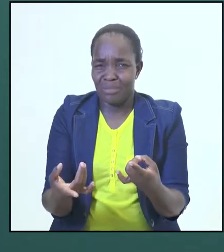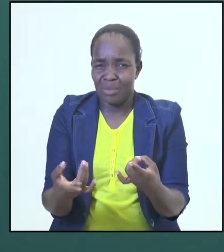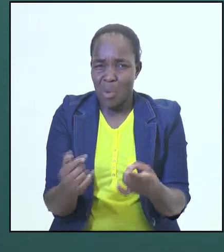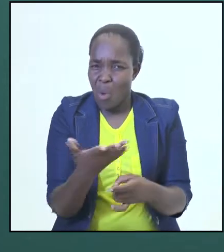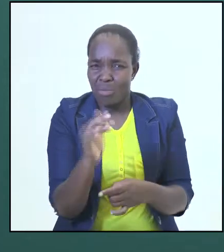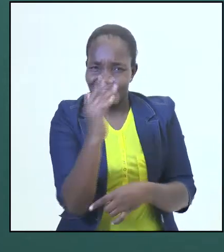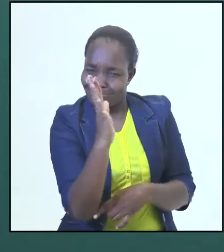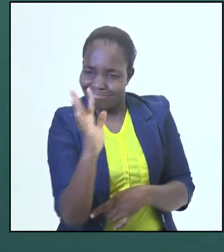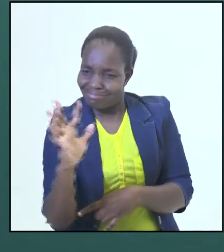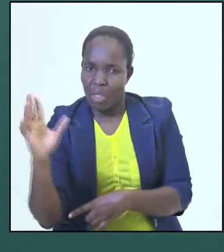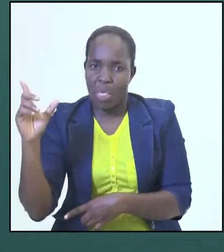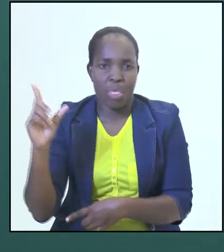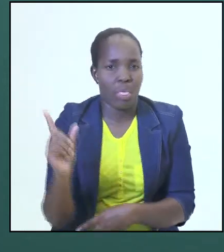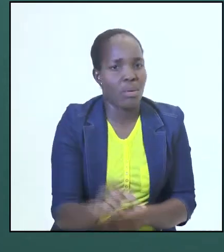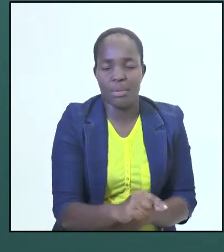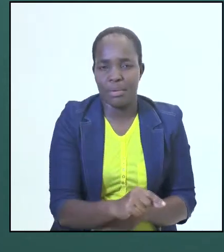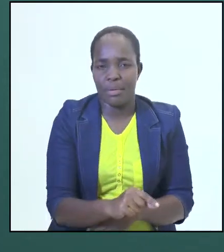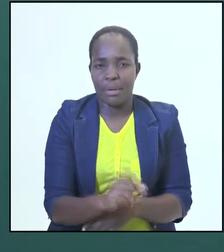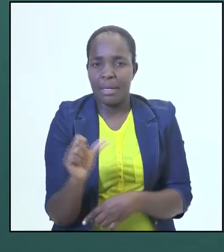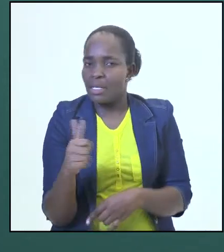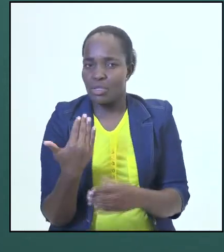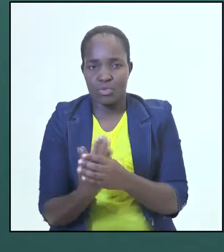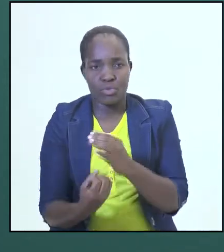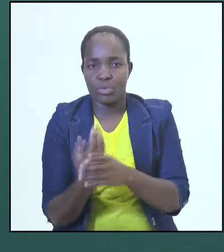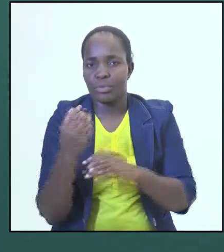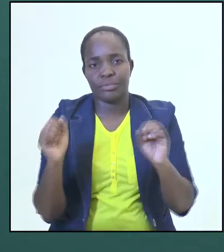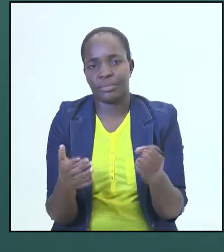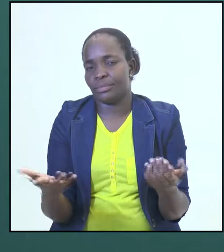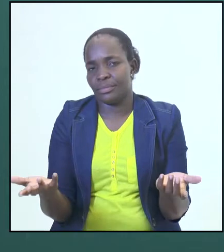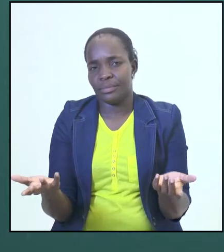vegetation off the land, and new plants cannot grow there again.